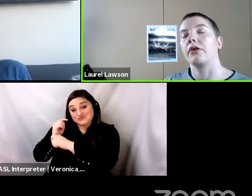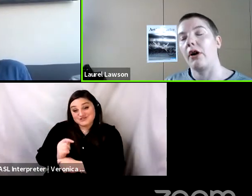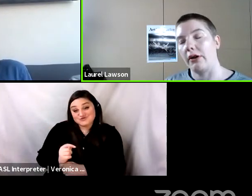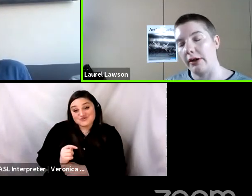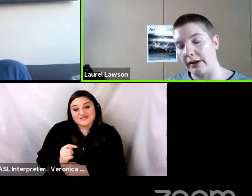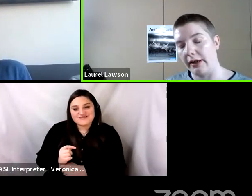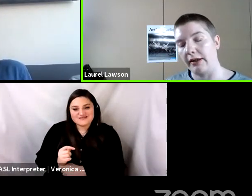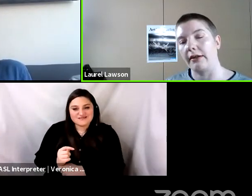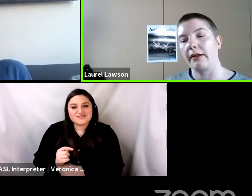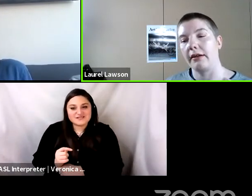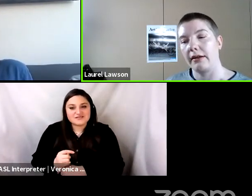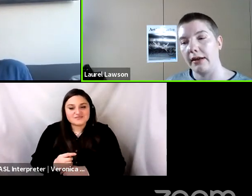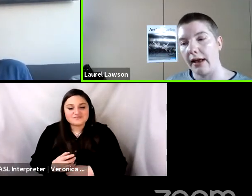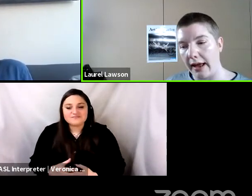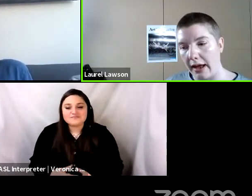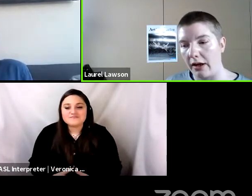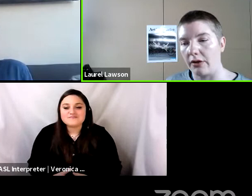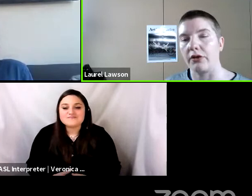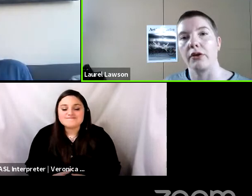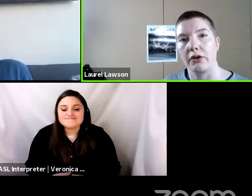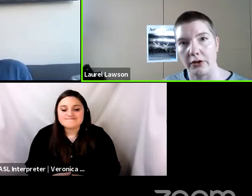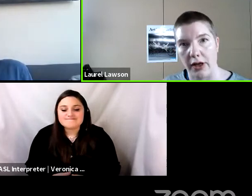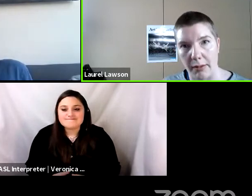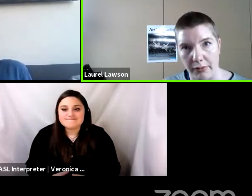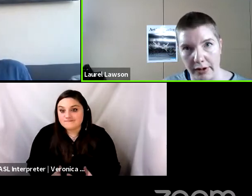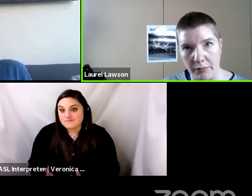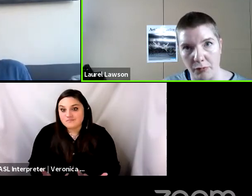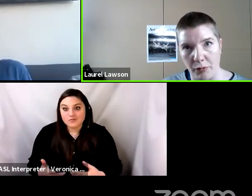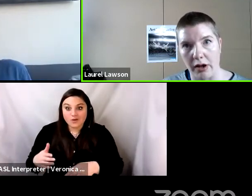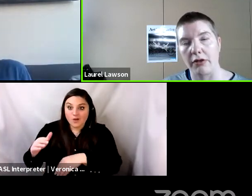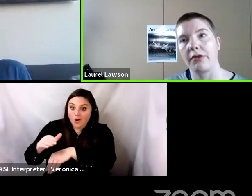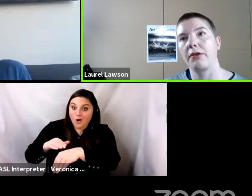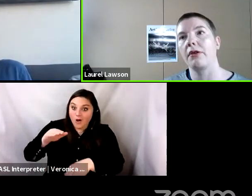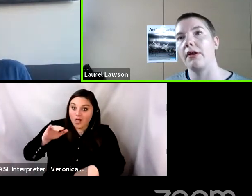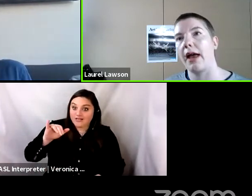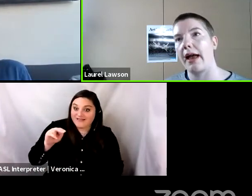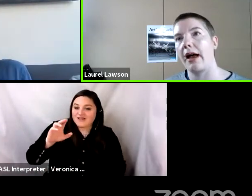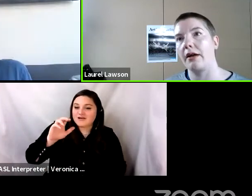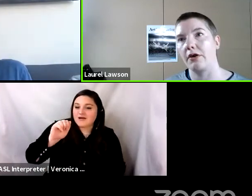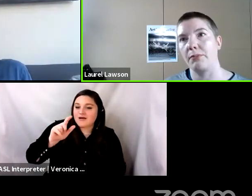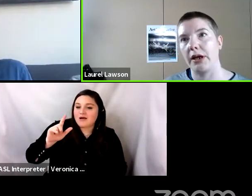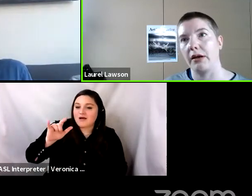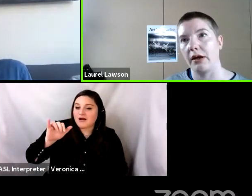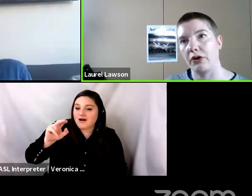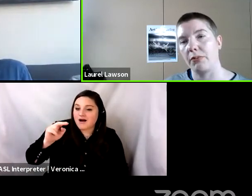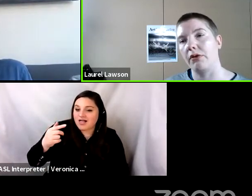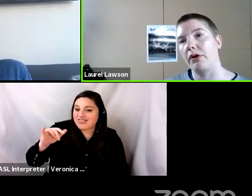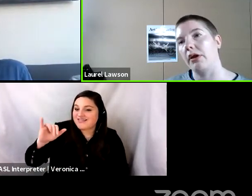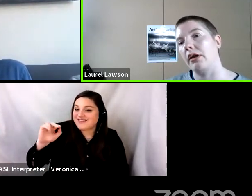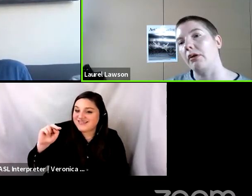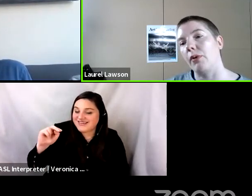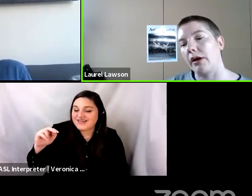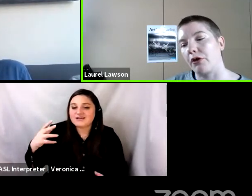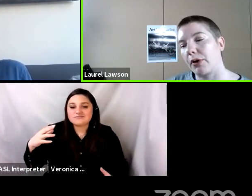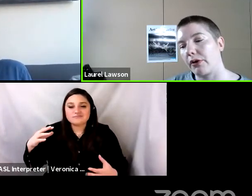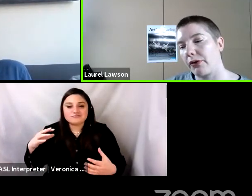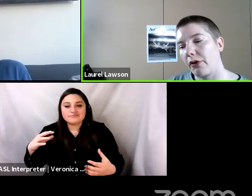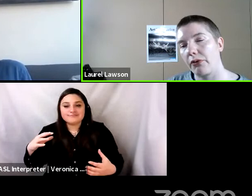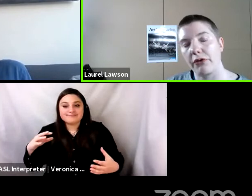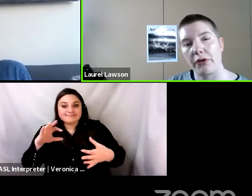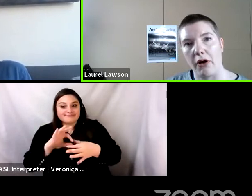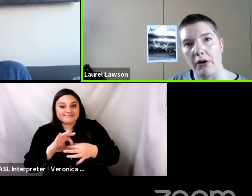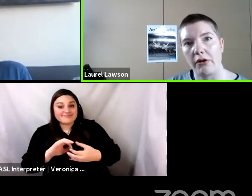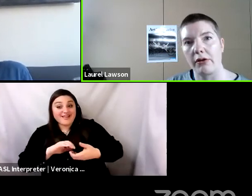and calling in and collaborating with and being in community with,